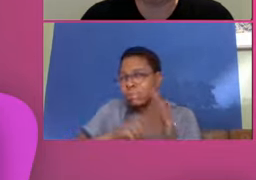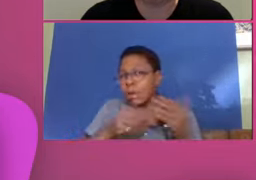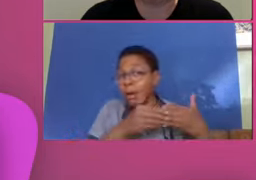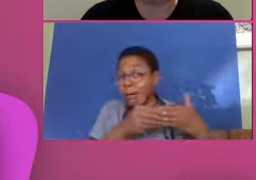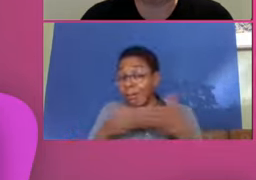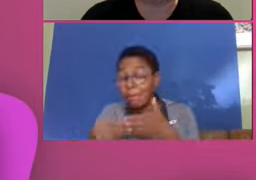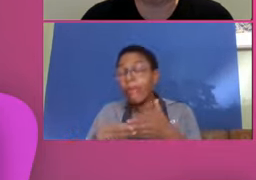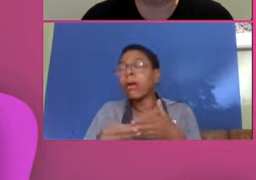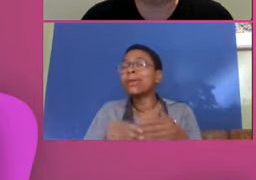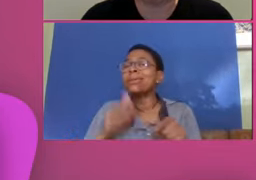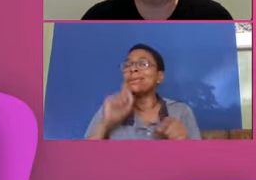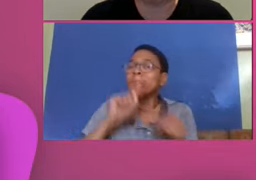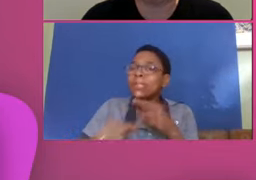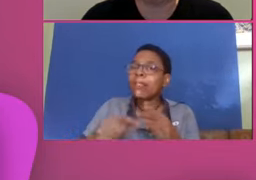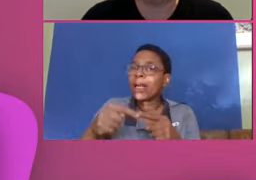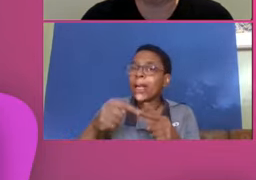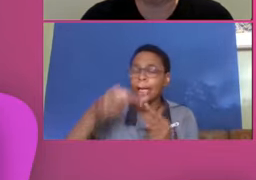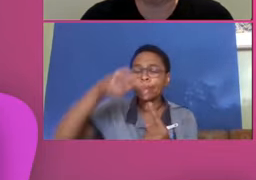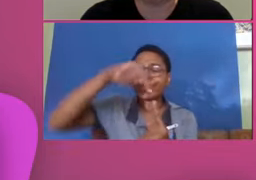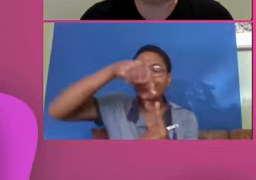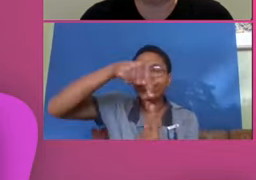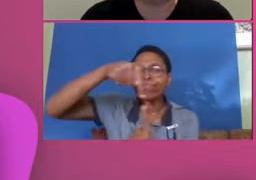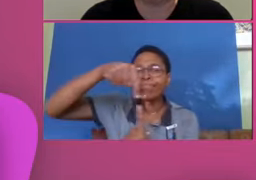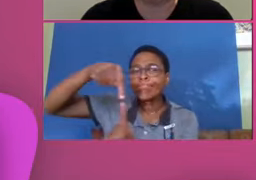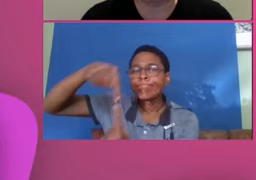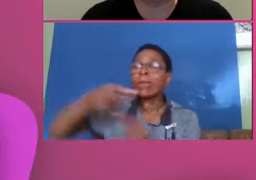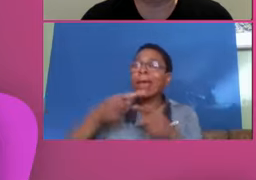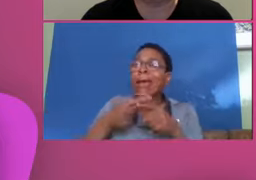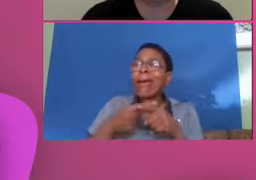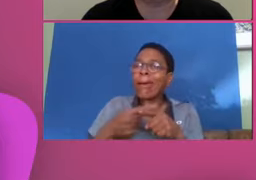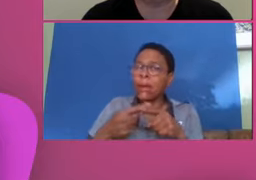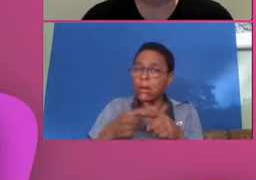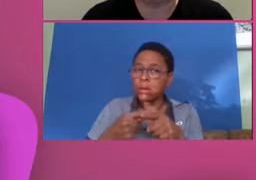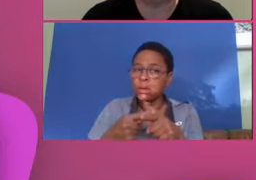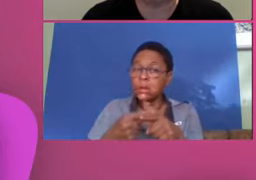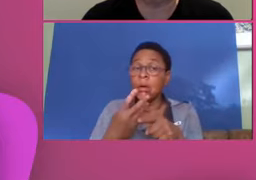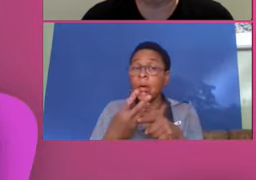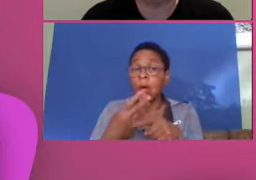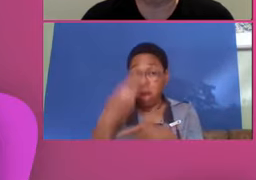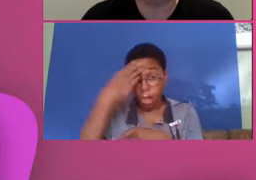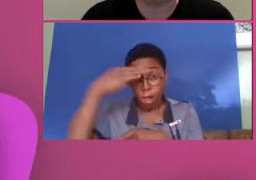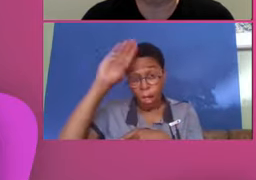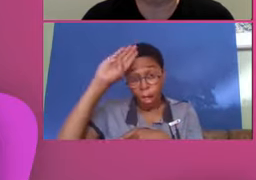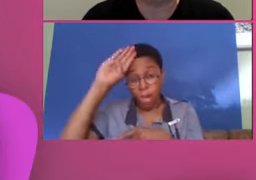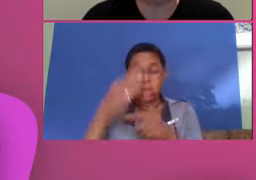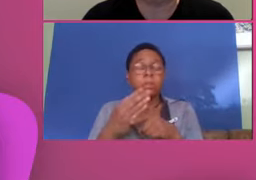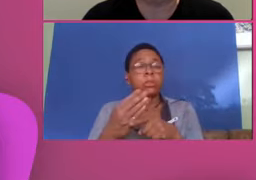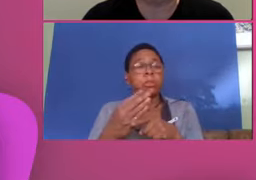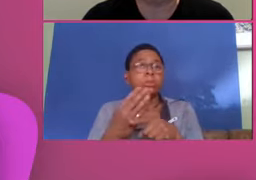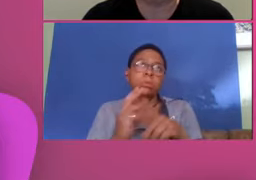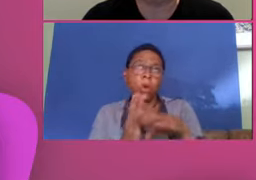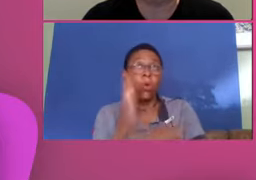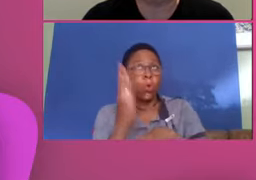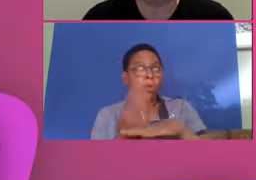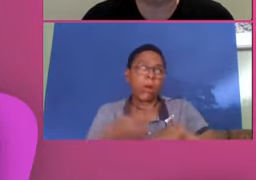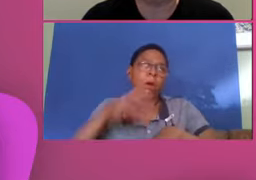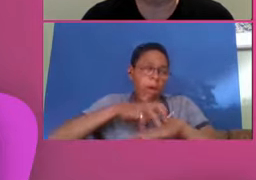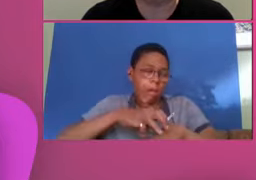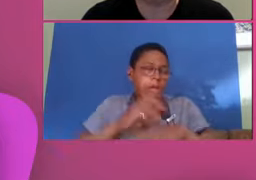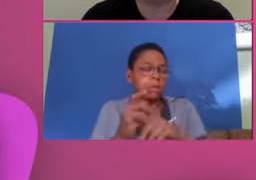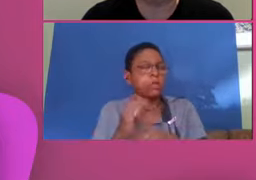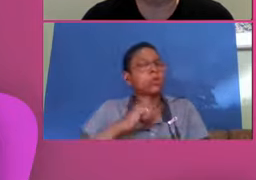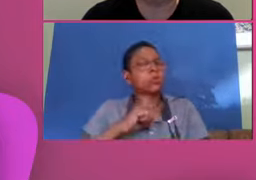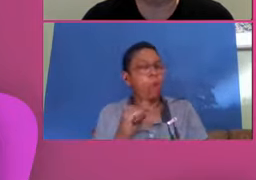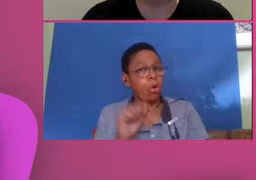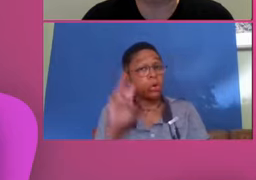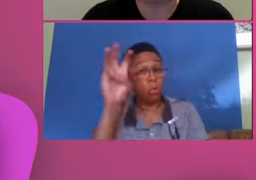Guidance for Northern Ireland, Scotland, and Wales is yet to be published. Government guidance will also evolve with